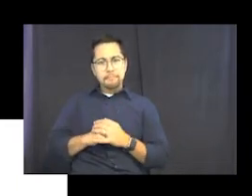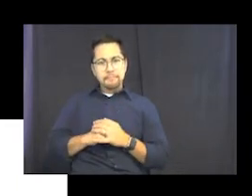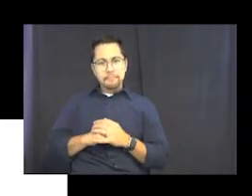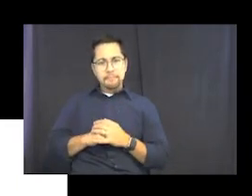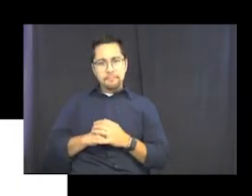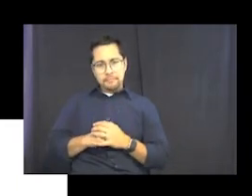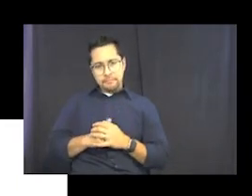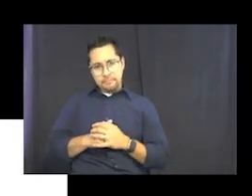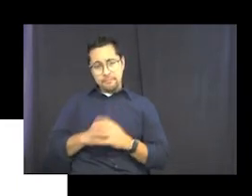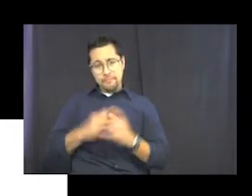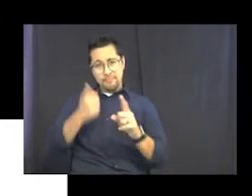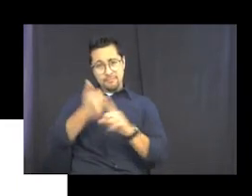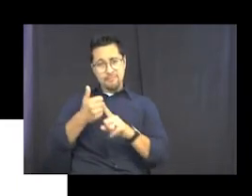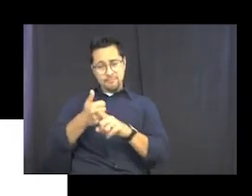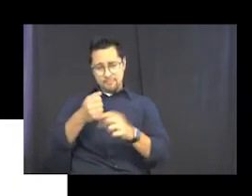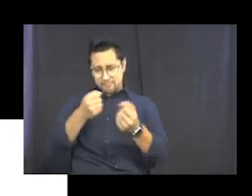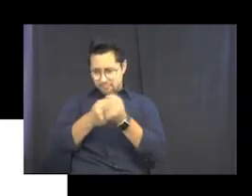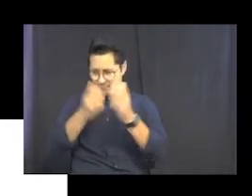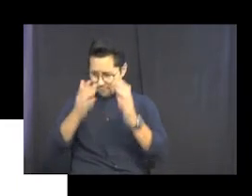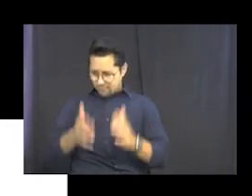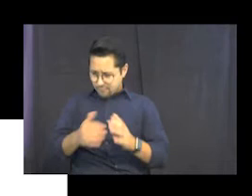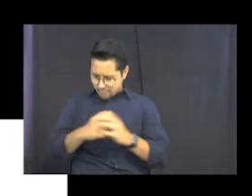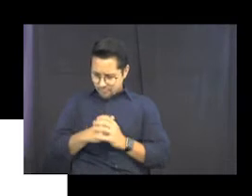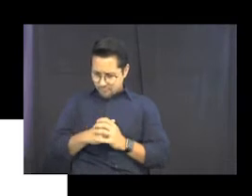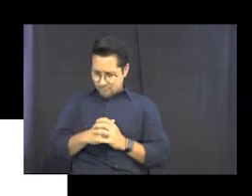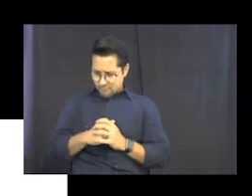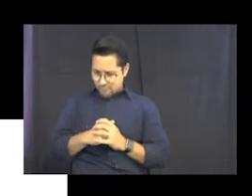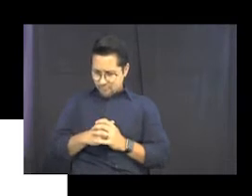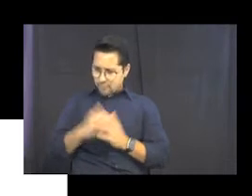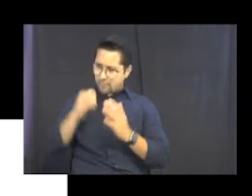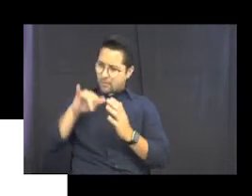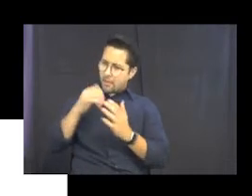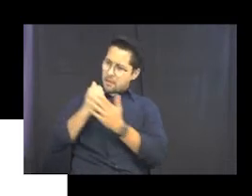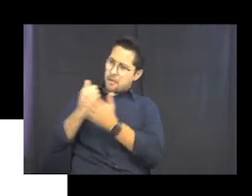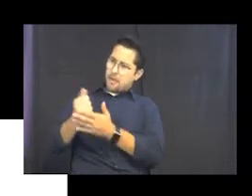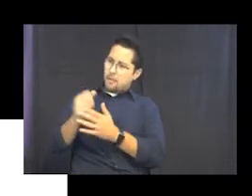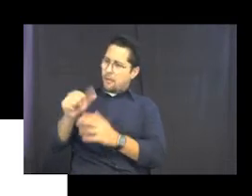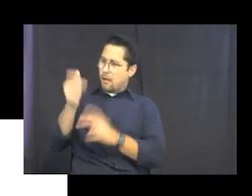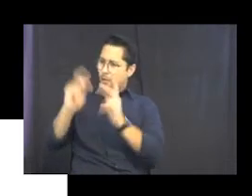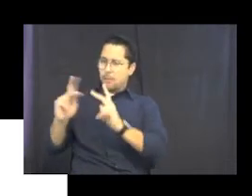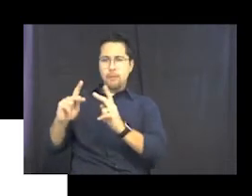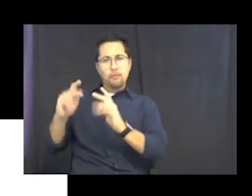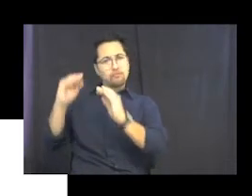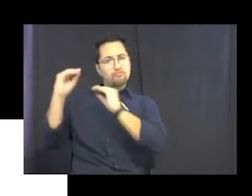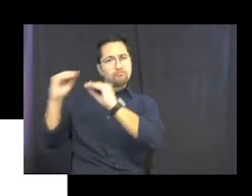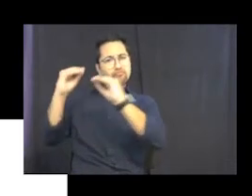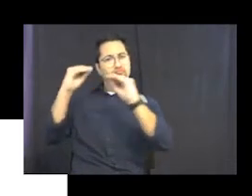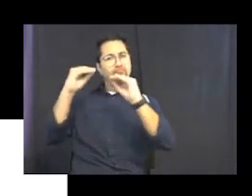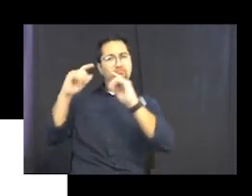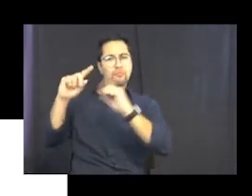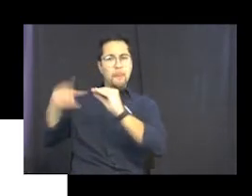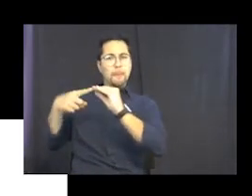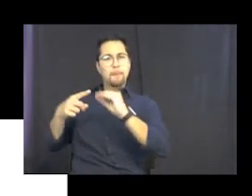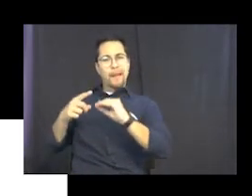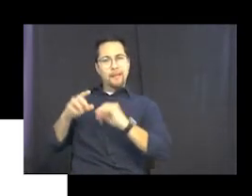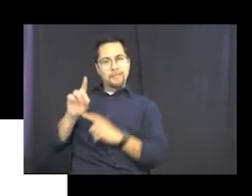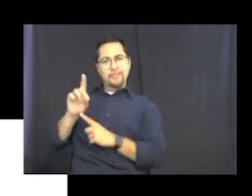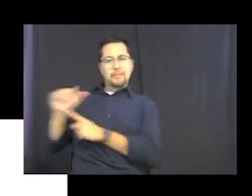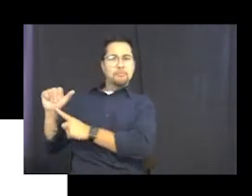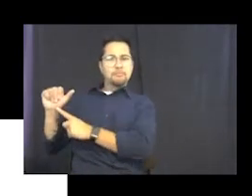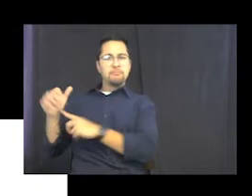well. Self-advocate helps other people with disabilities.